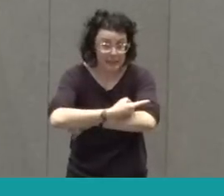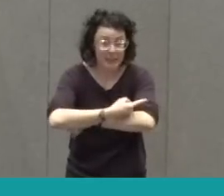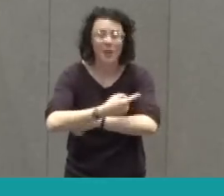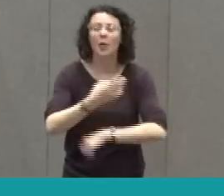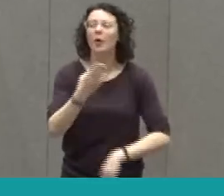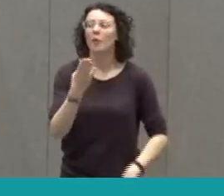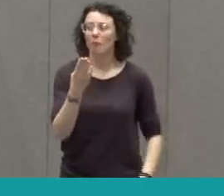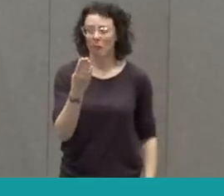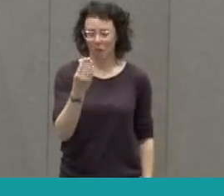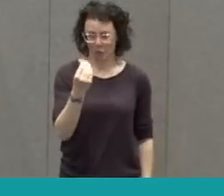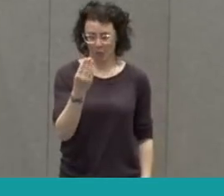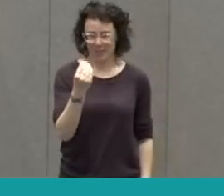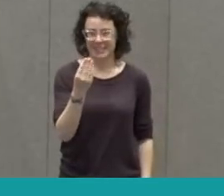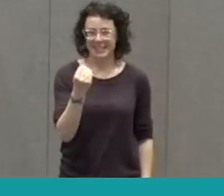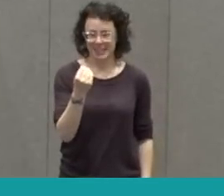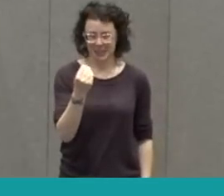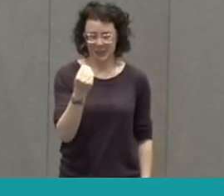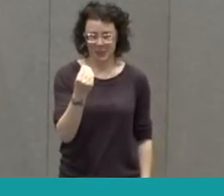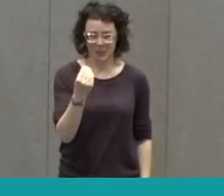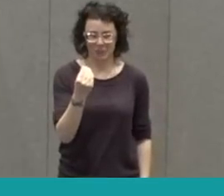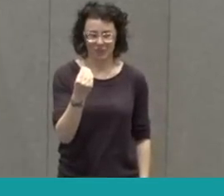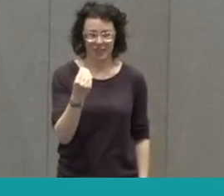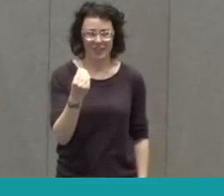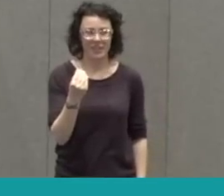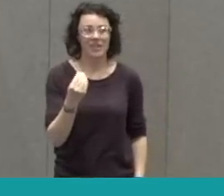So I would have to figure this out.